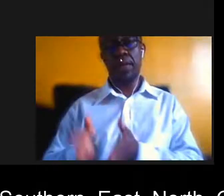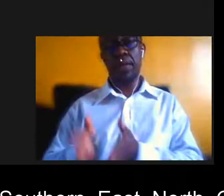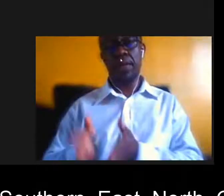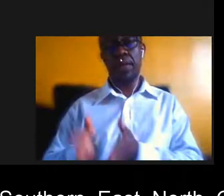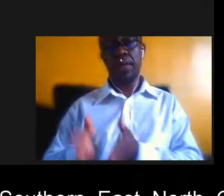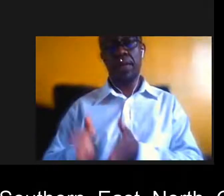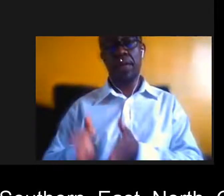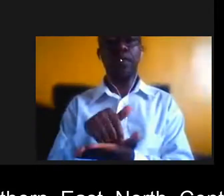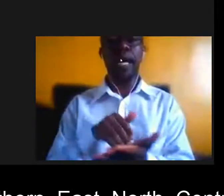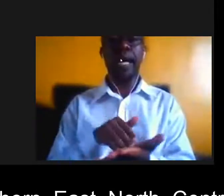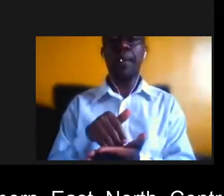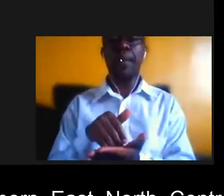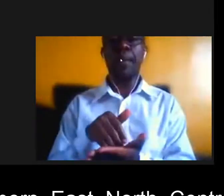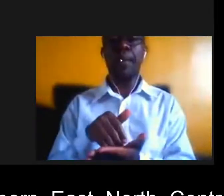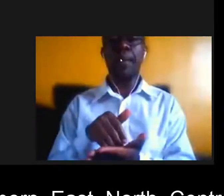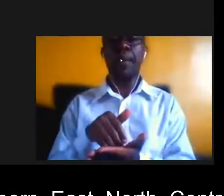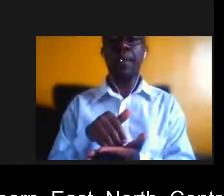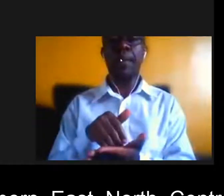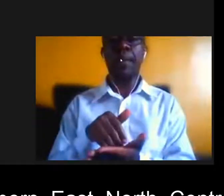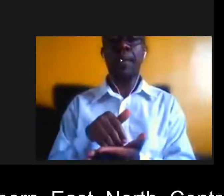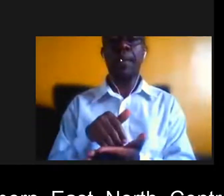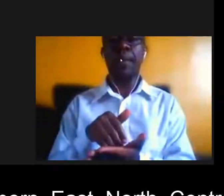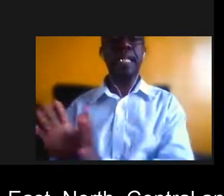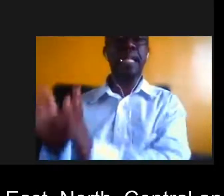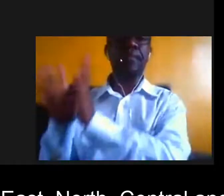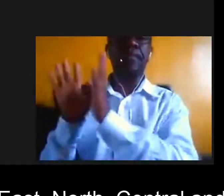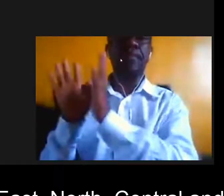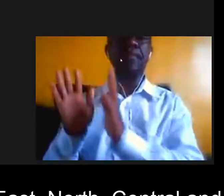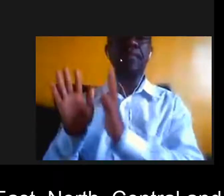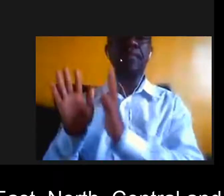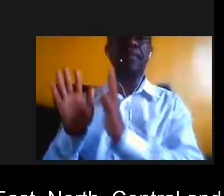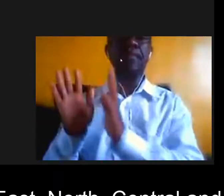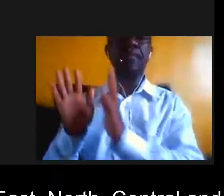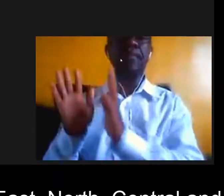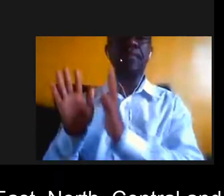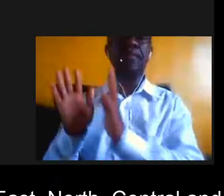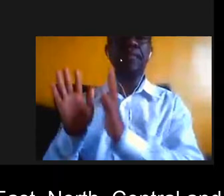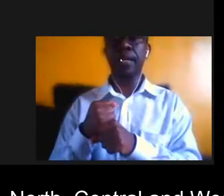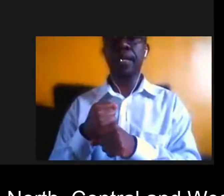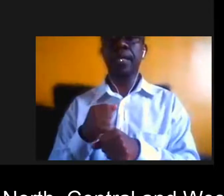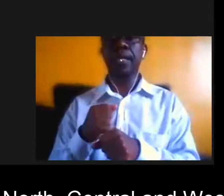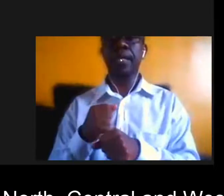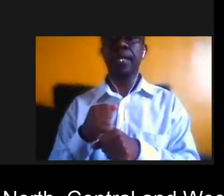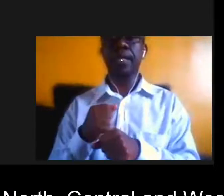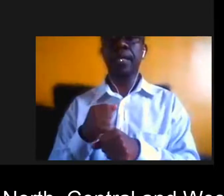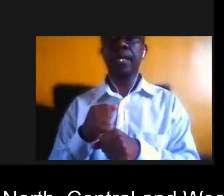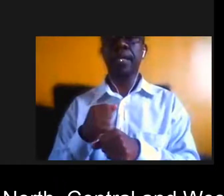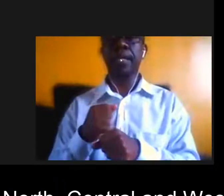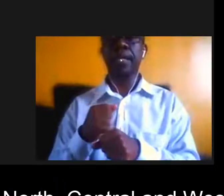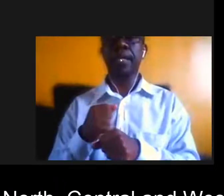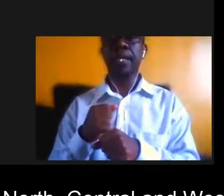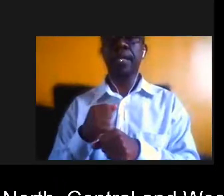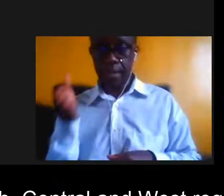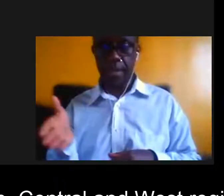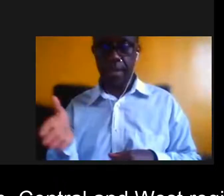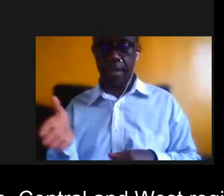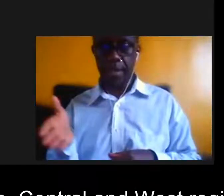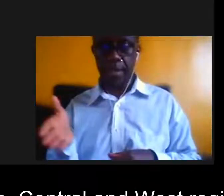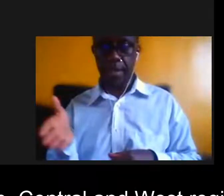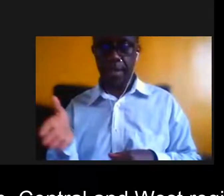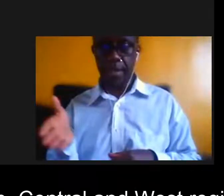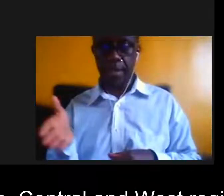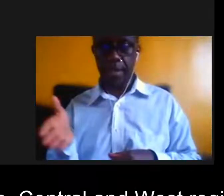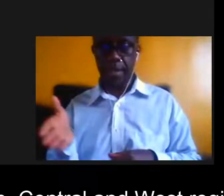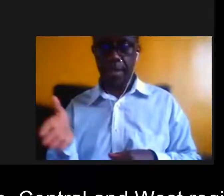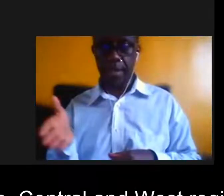that can easily be neglected are children who are living and working on the streets. And in Uganda, we had a program with